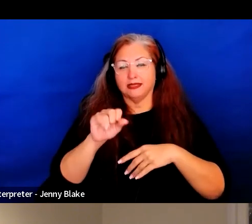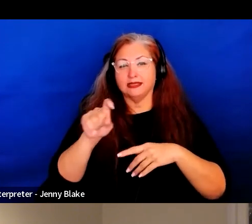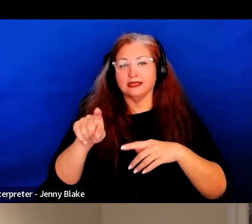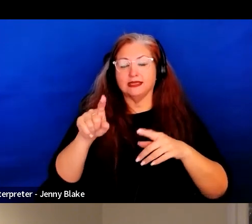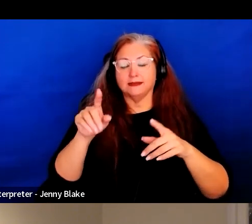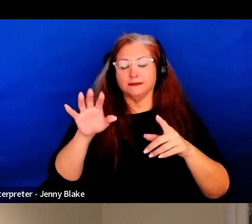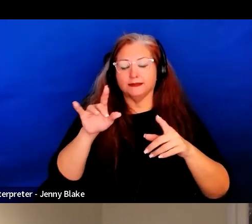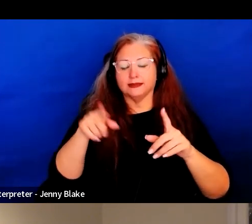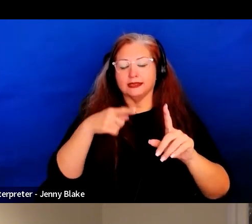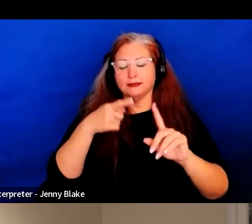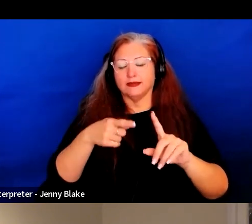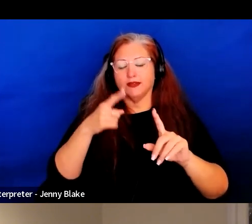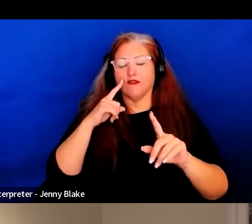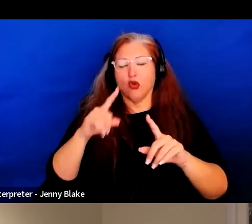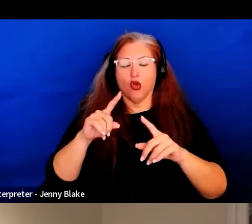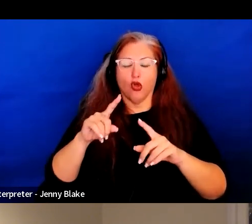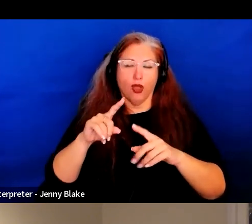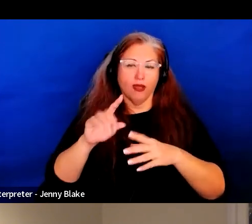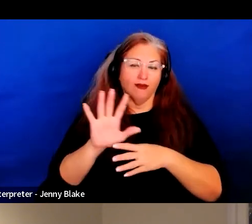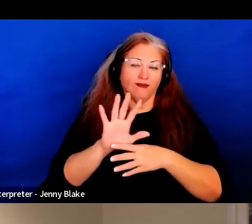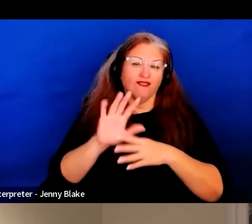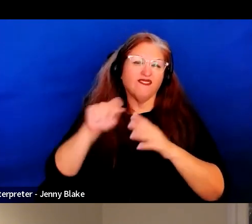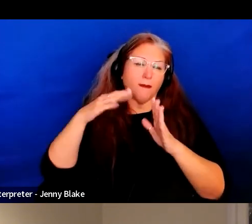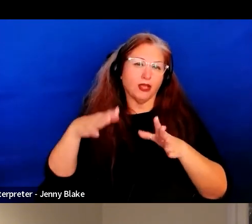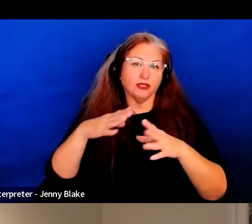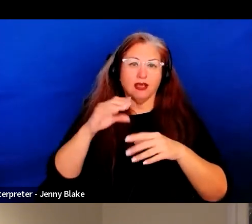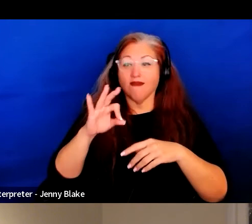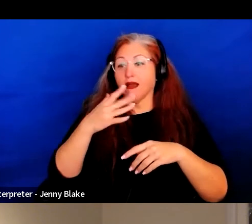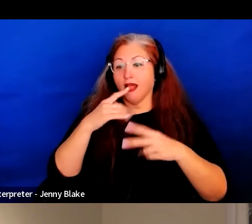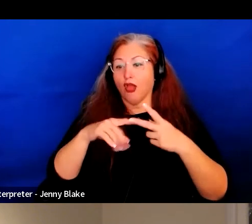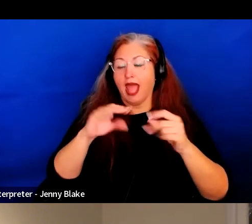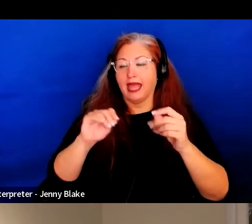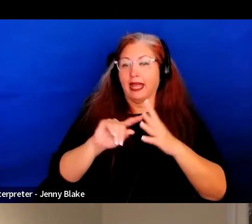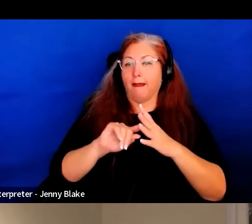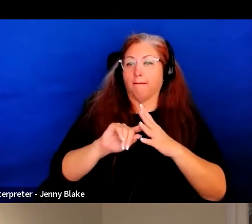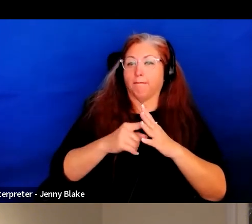for filmmakers of color and emerging filmmakers.